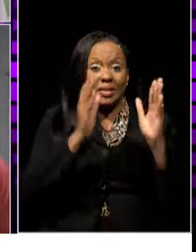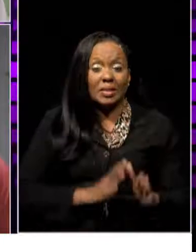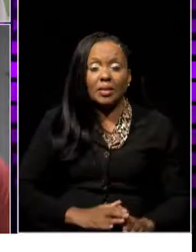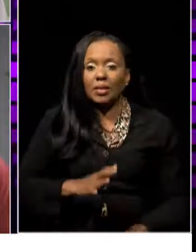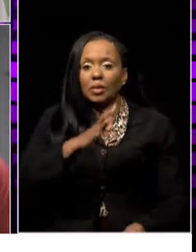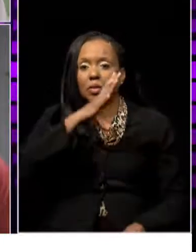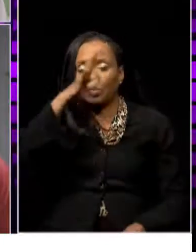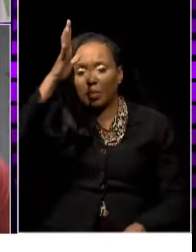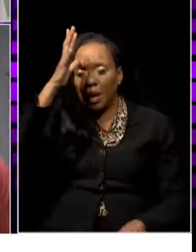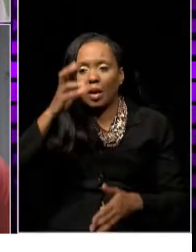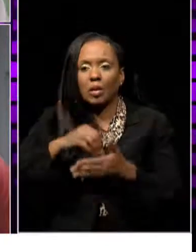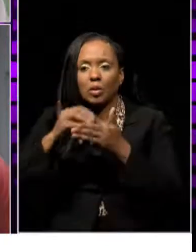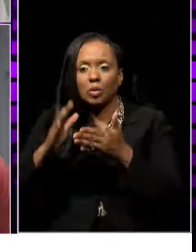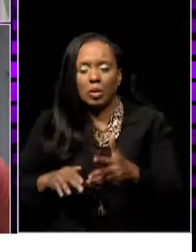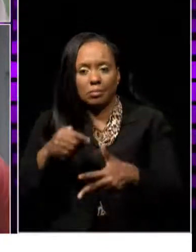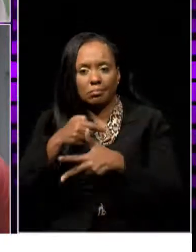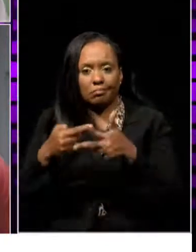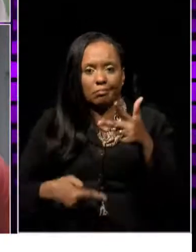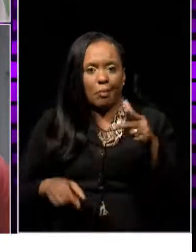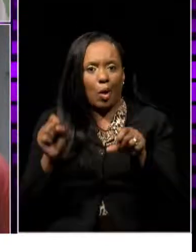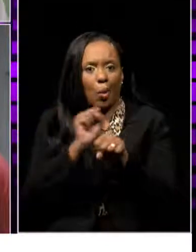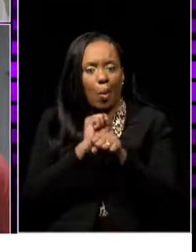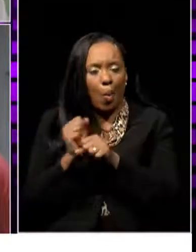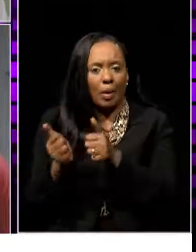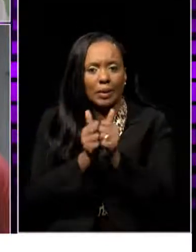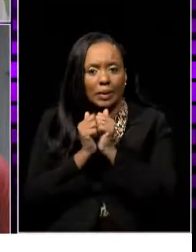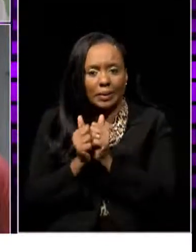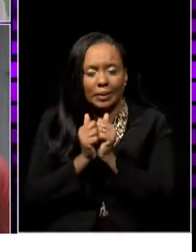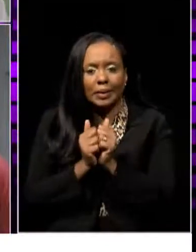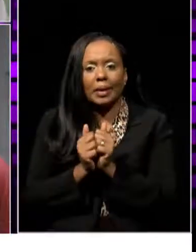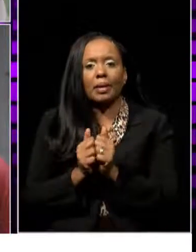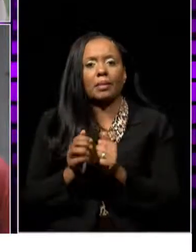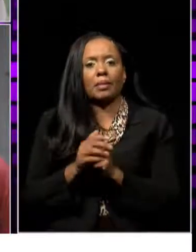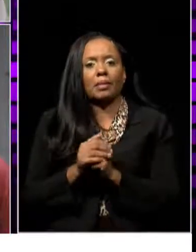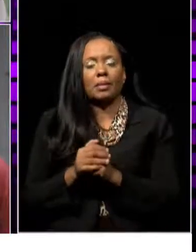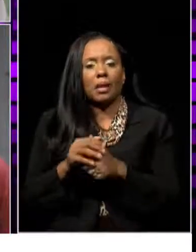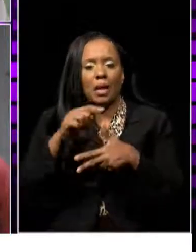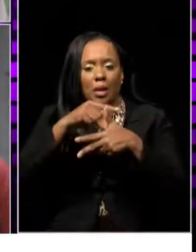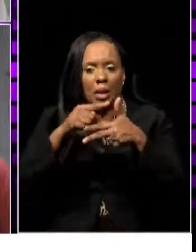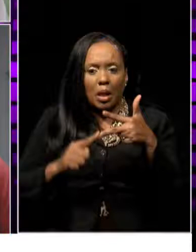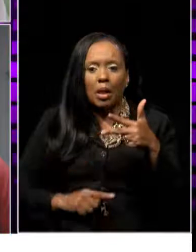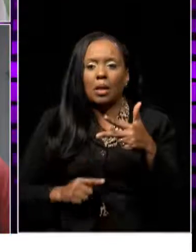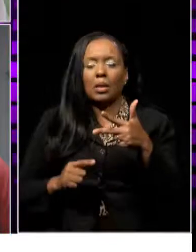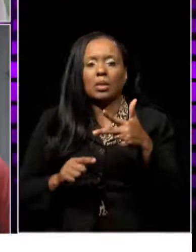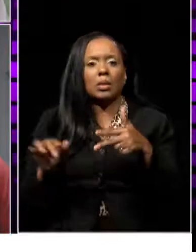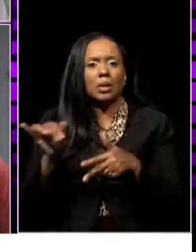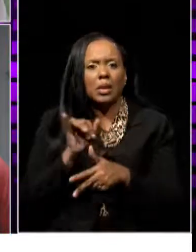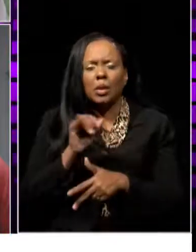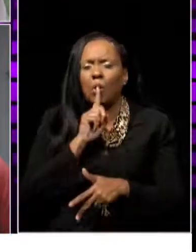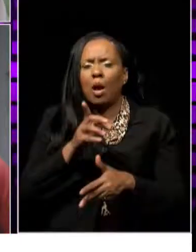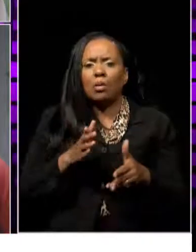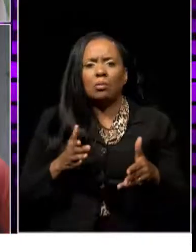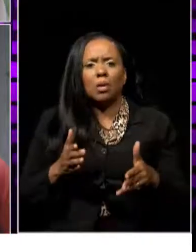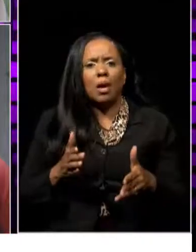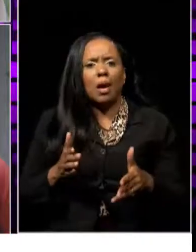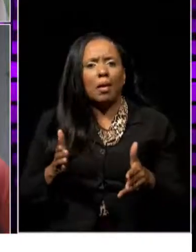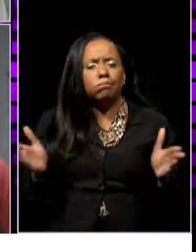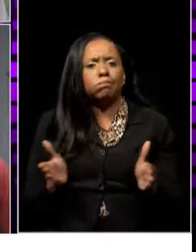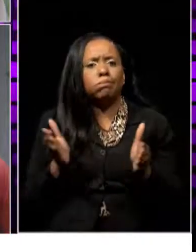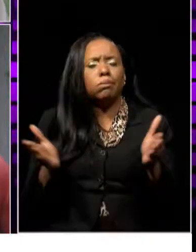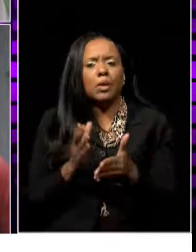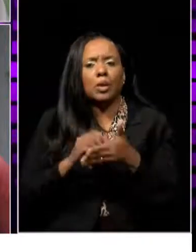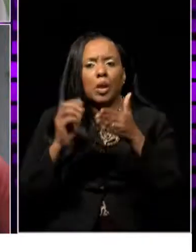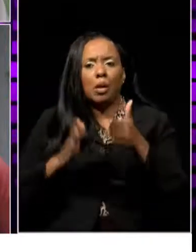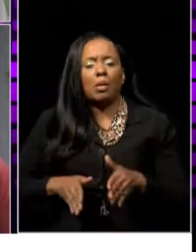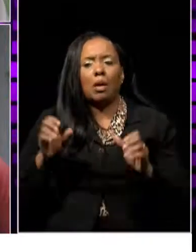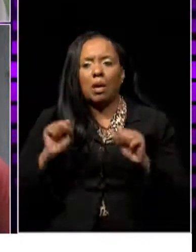parents and teachers work closely and we go forward with the same vigor, I think that the students can succeed